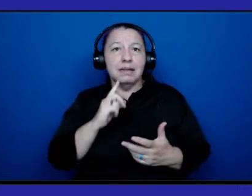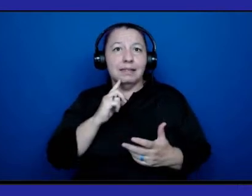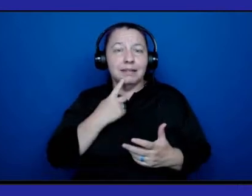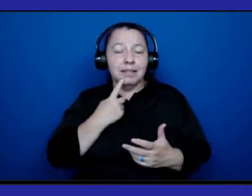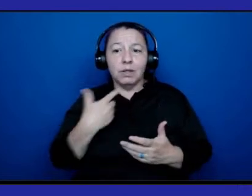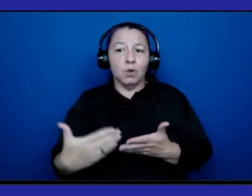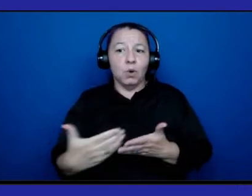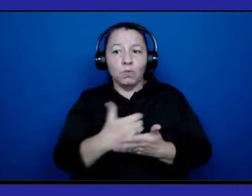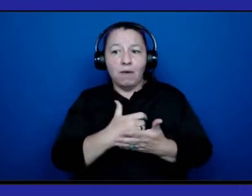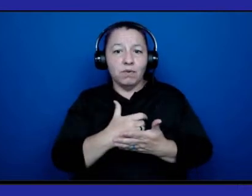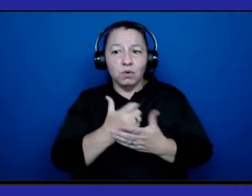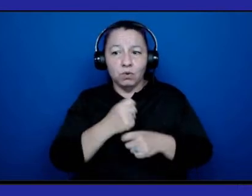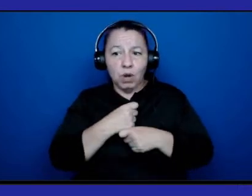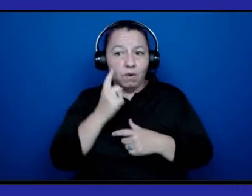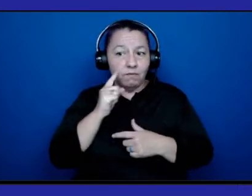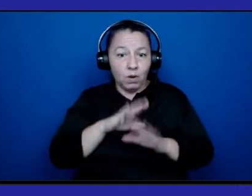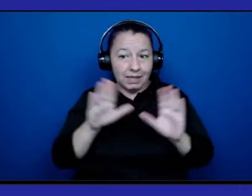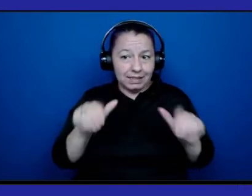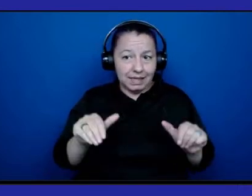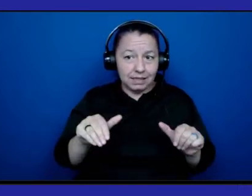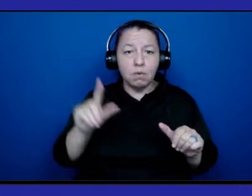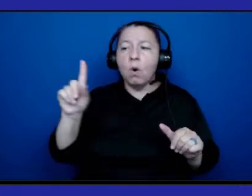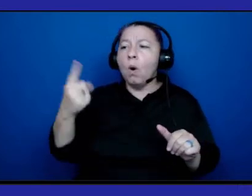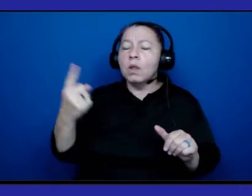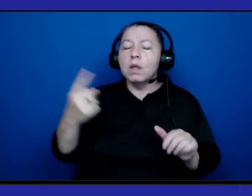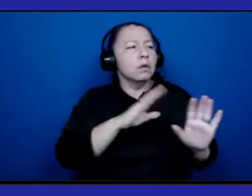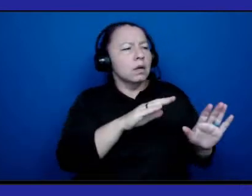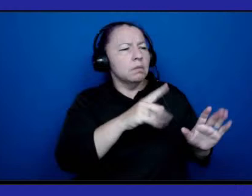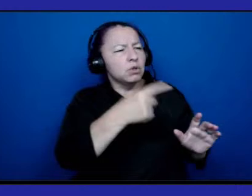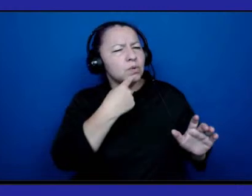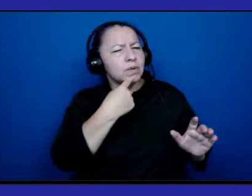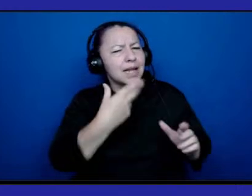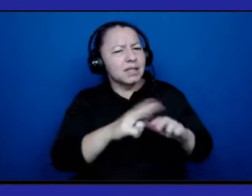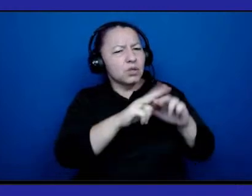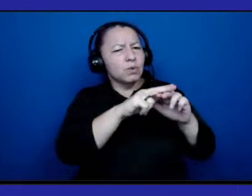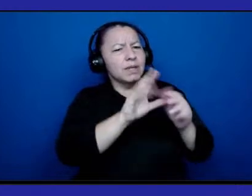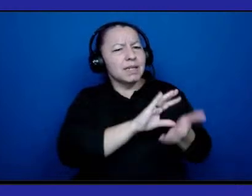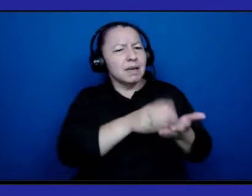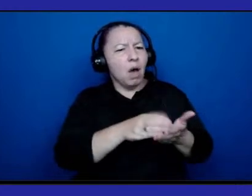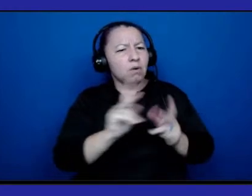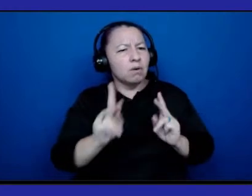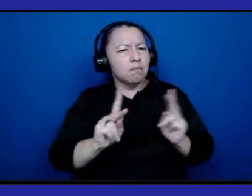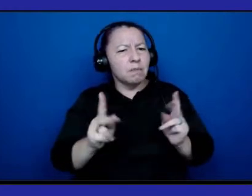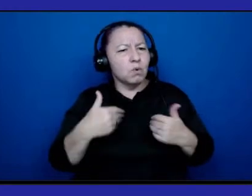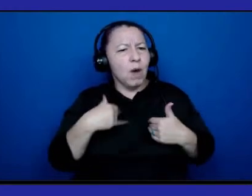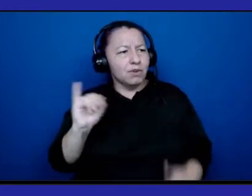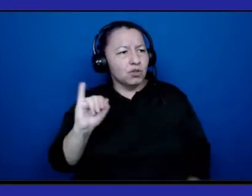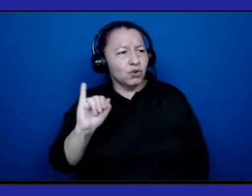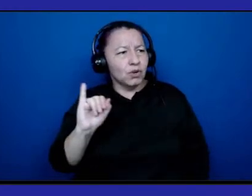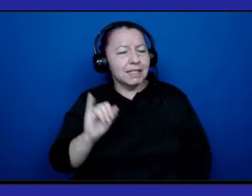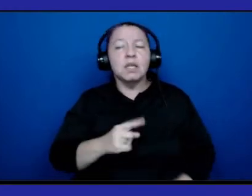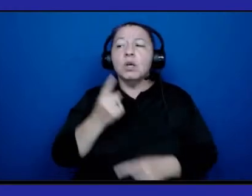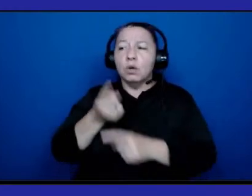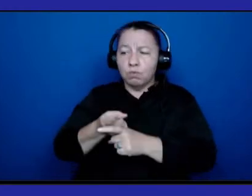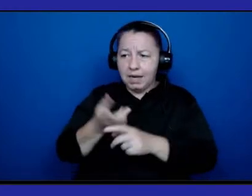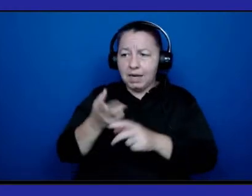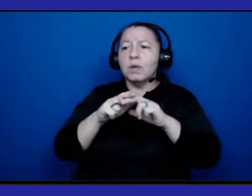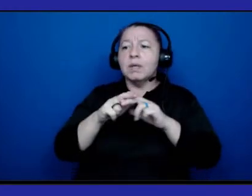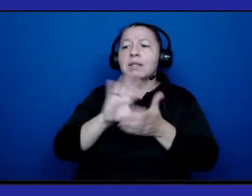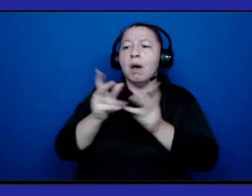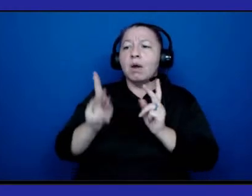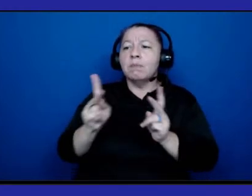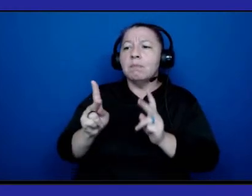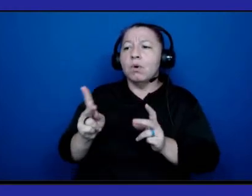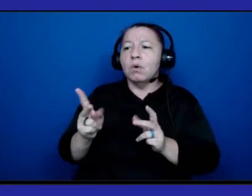they're But you connected. said it's increasing the number of insured, didn't you, from It 76? does increase the number of But insured. Sally, remember too